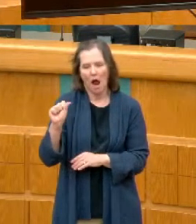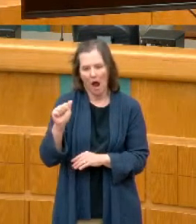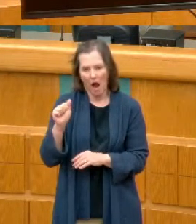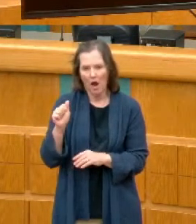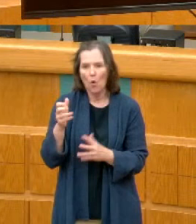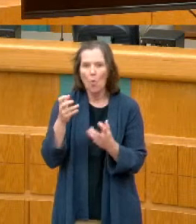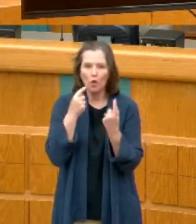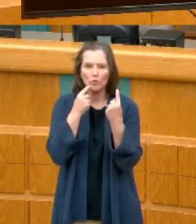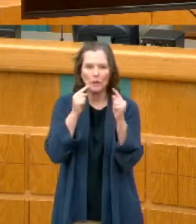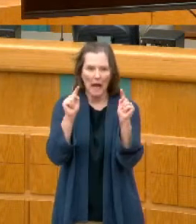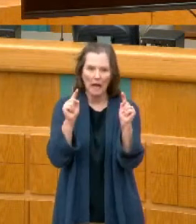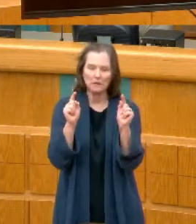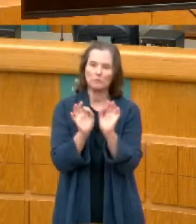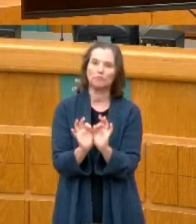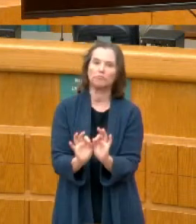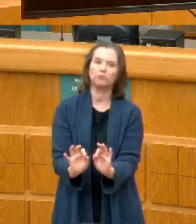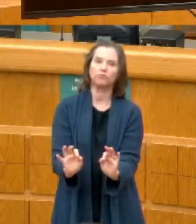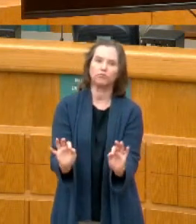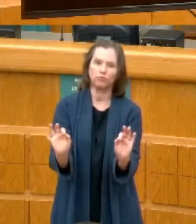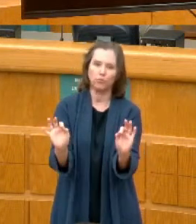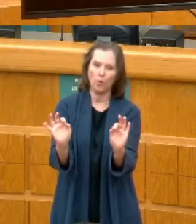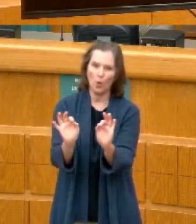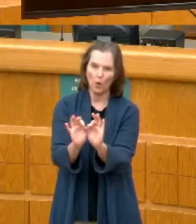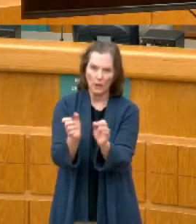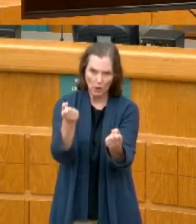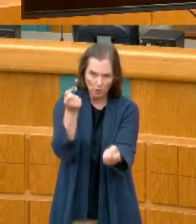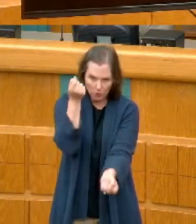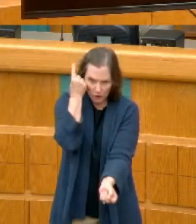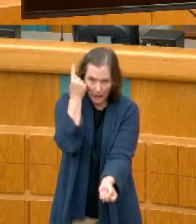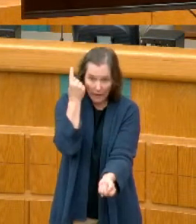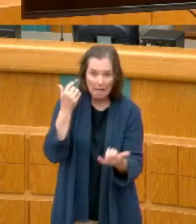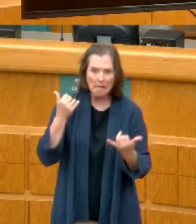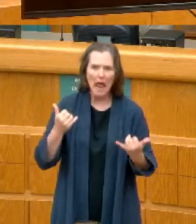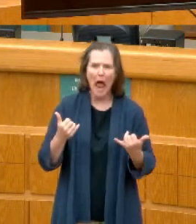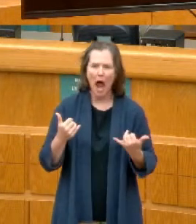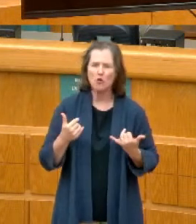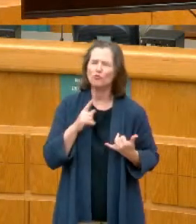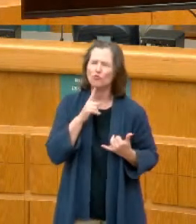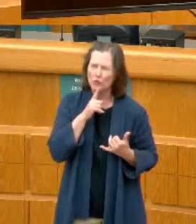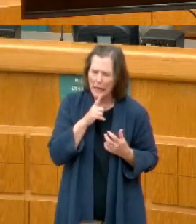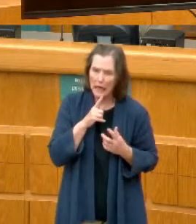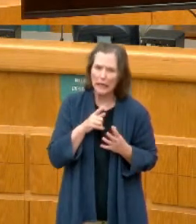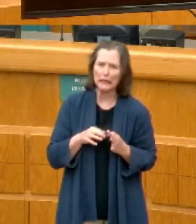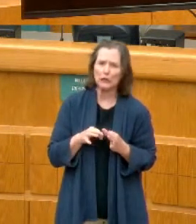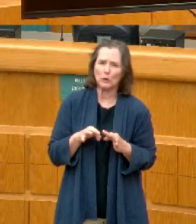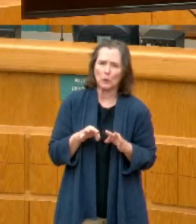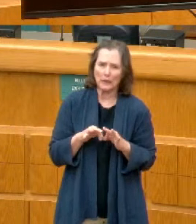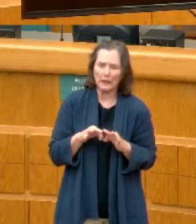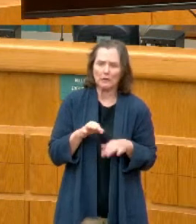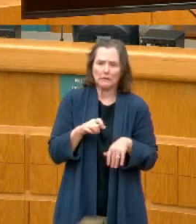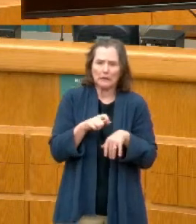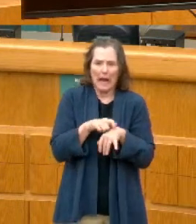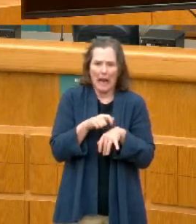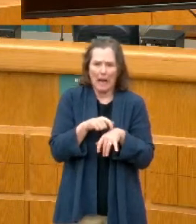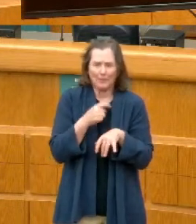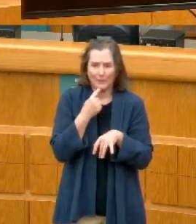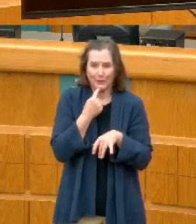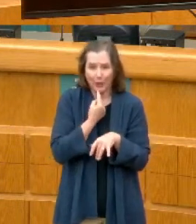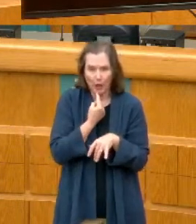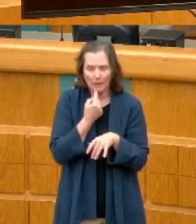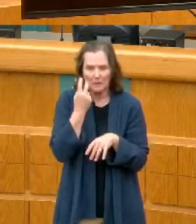loud and clear. We are, again, at a critical point. We are seeing a surge of COVID cases